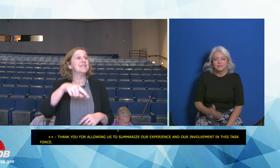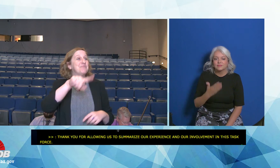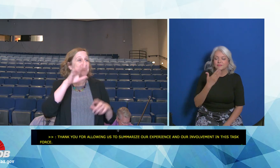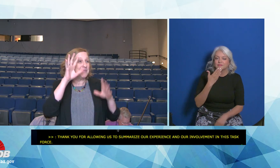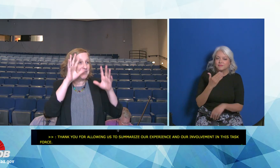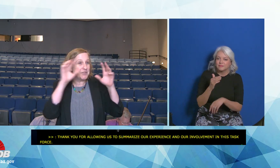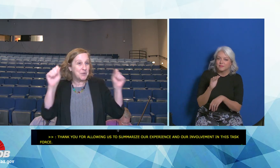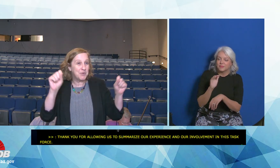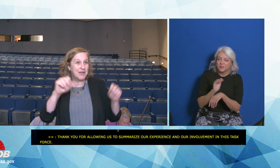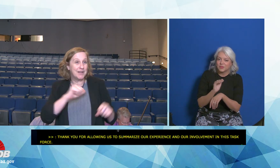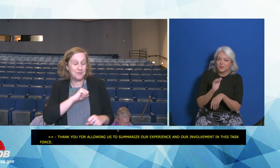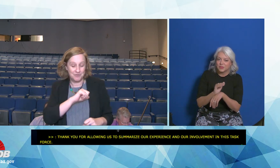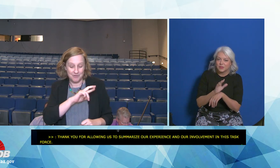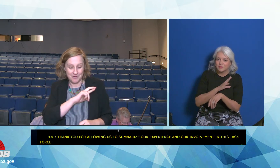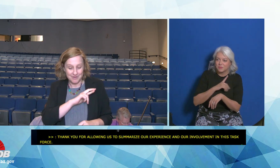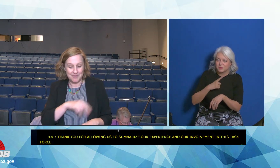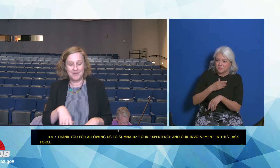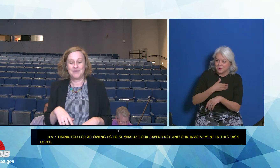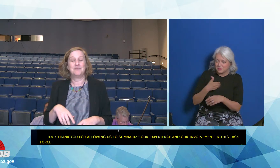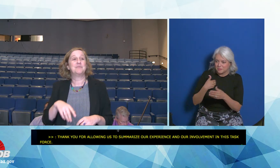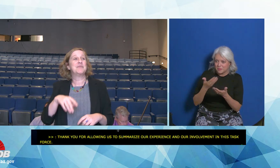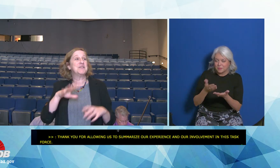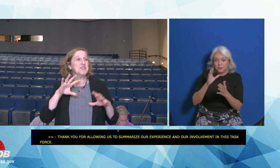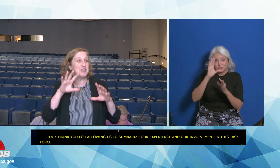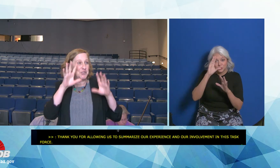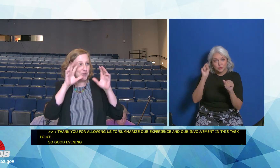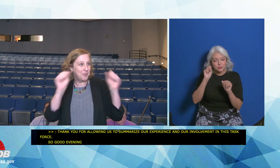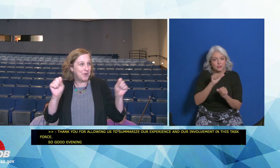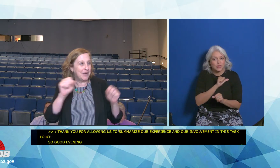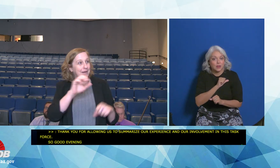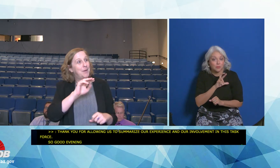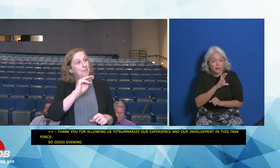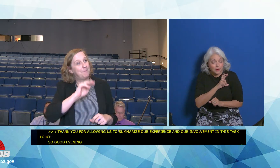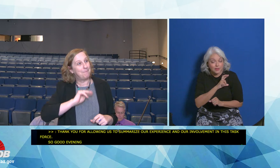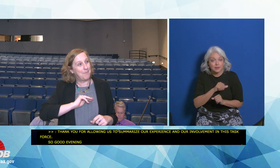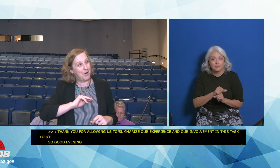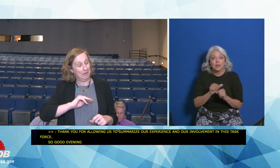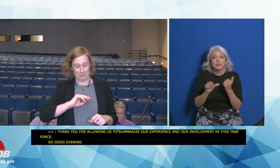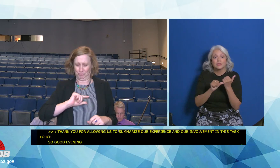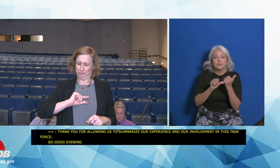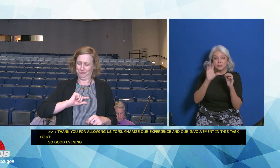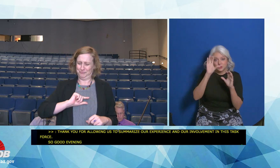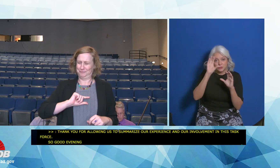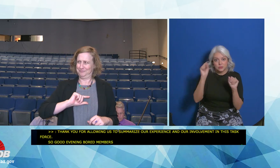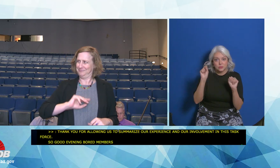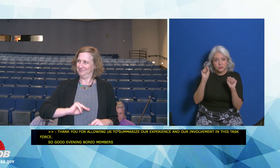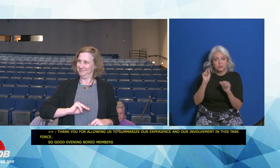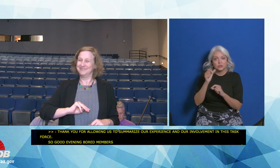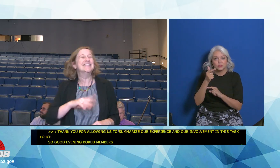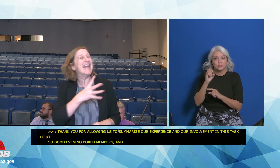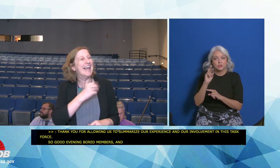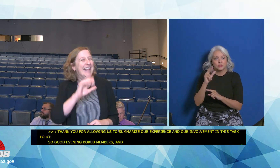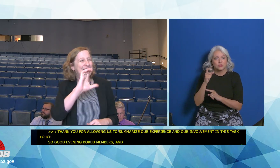So good evening, board members, Superintendent Reichman, Assistant Superintendent Martin,